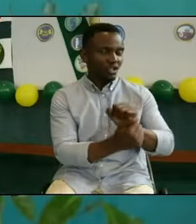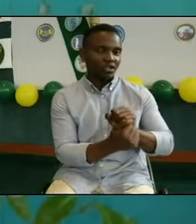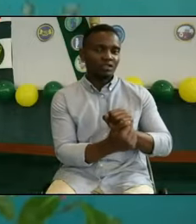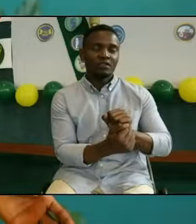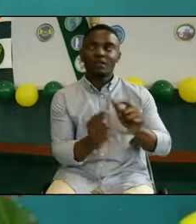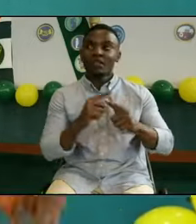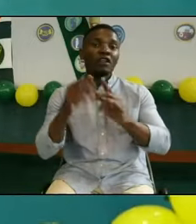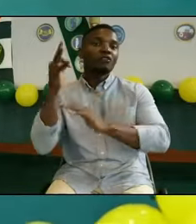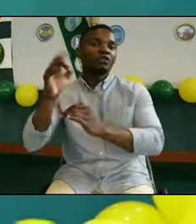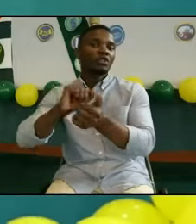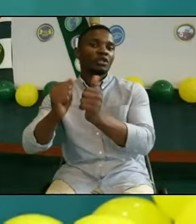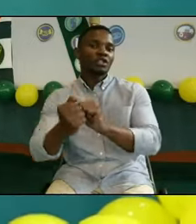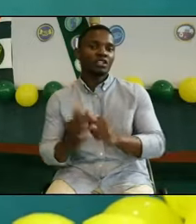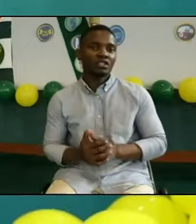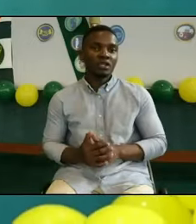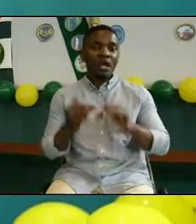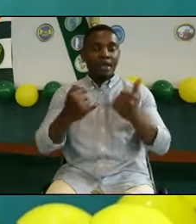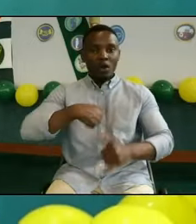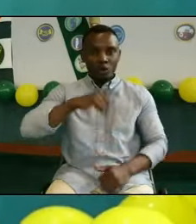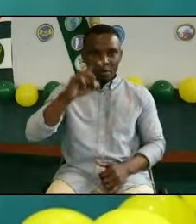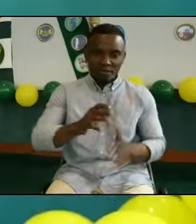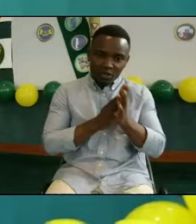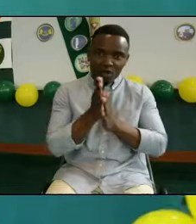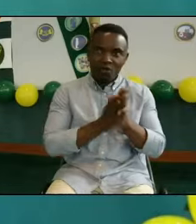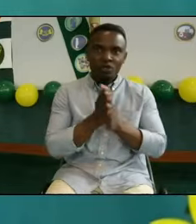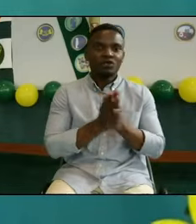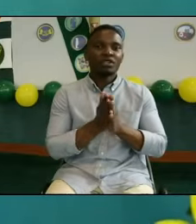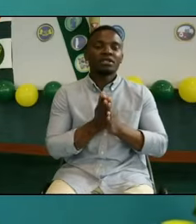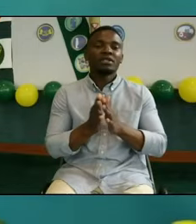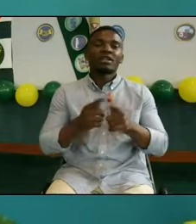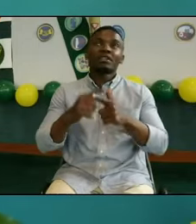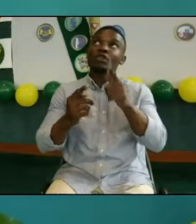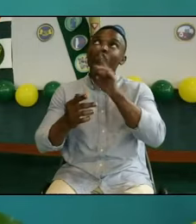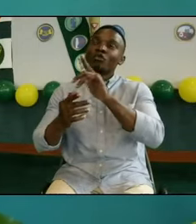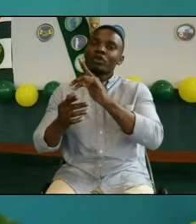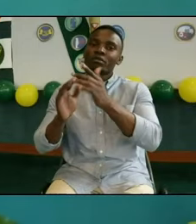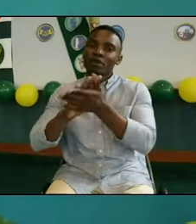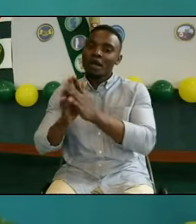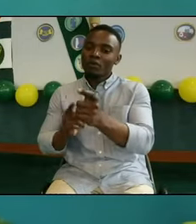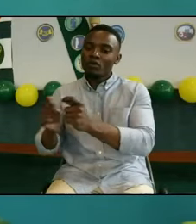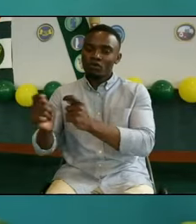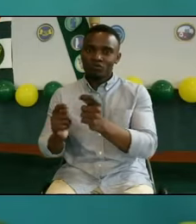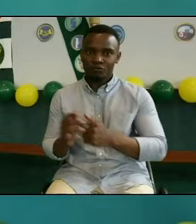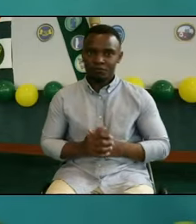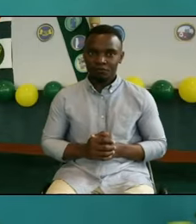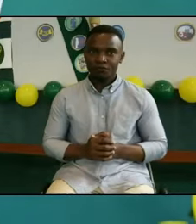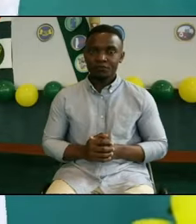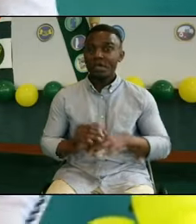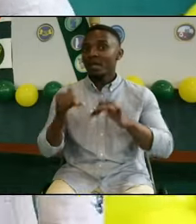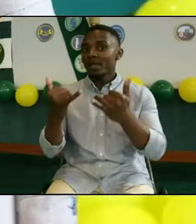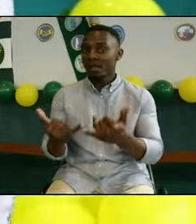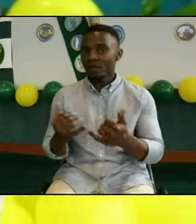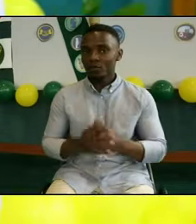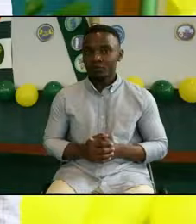for us to stay charged so that we can be what? In charge. As I end my sermon today with you,